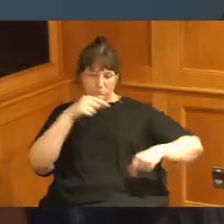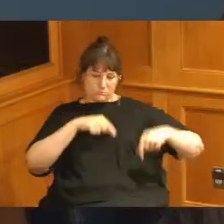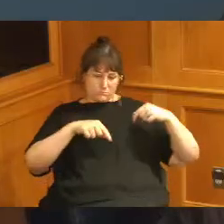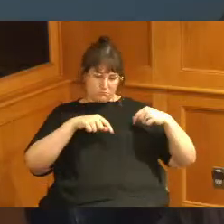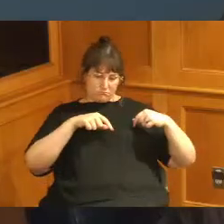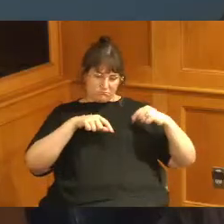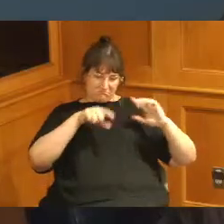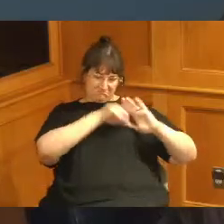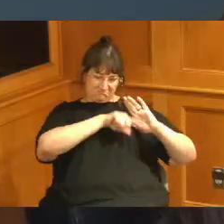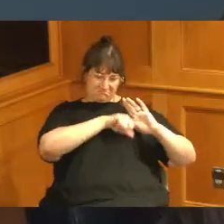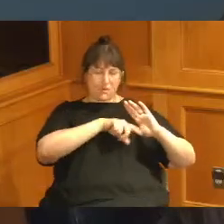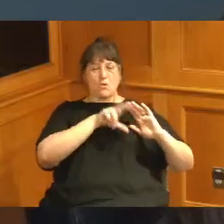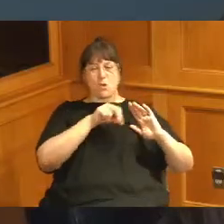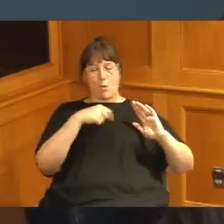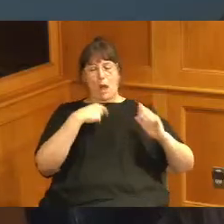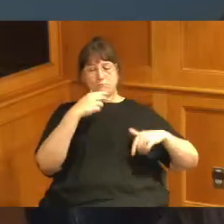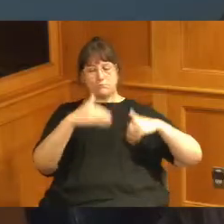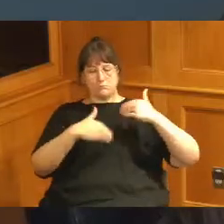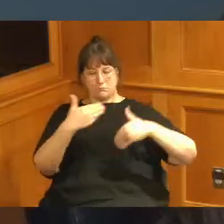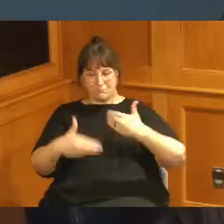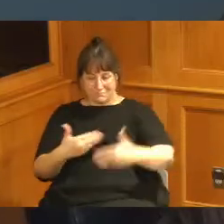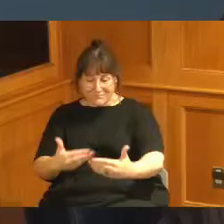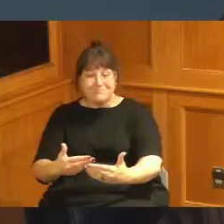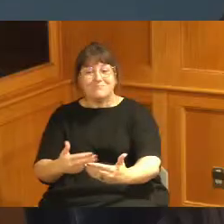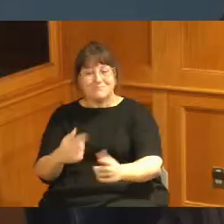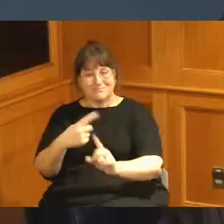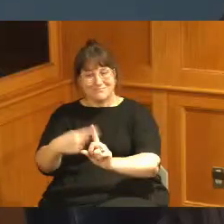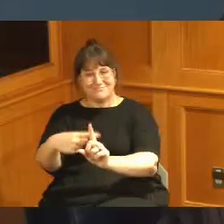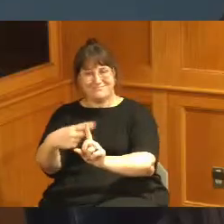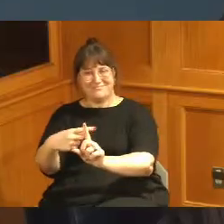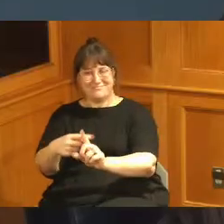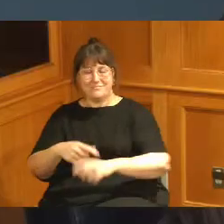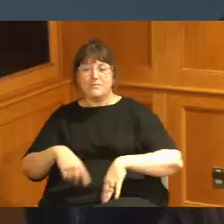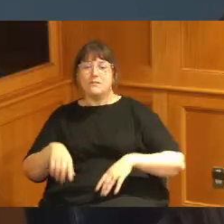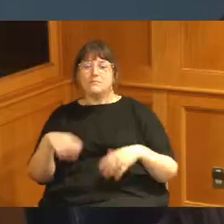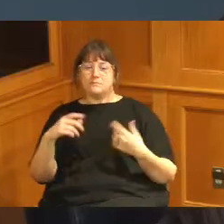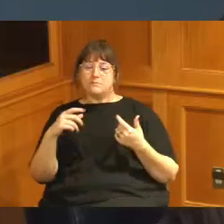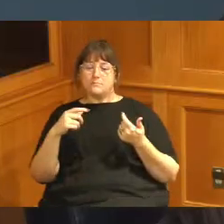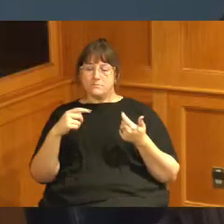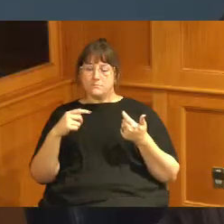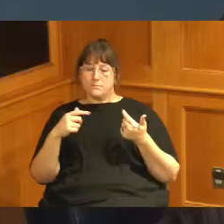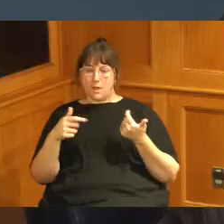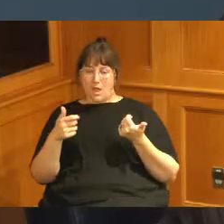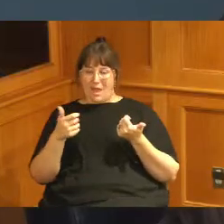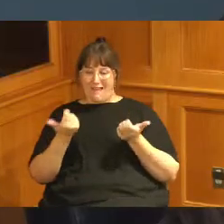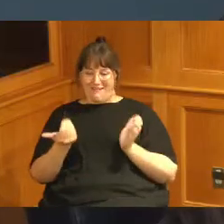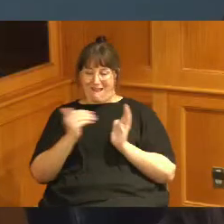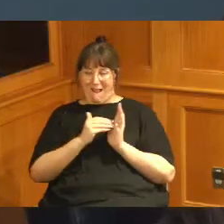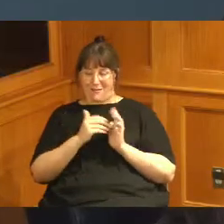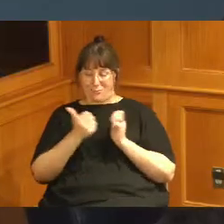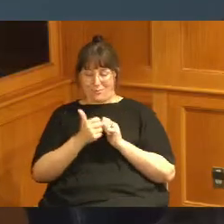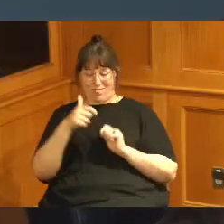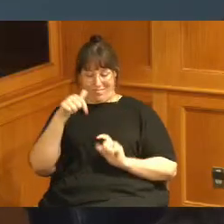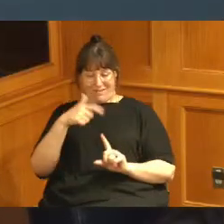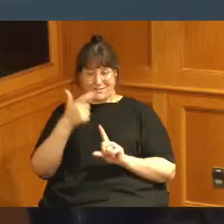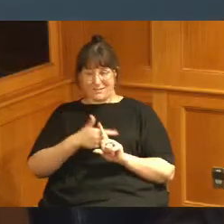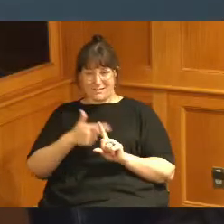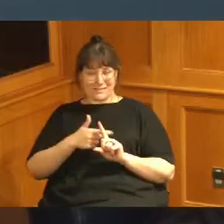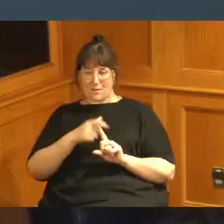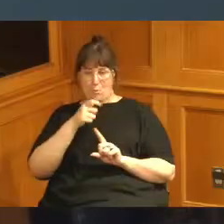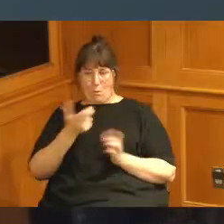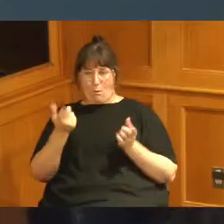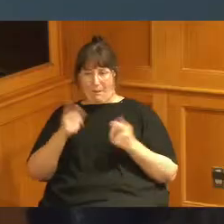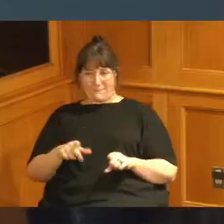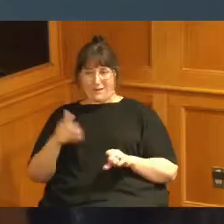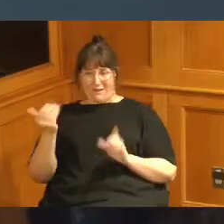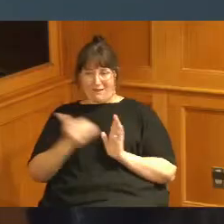forward. And I'm here to say, not again during this length of this lease will that happen. I'm